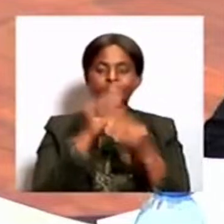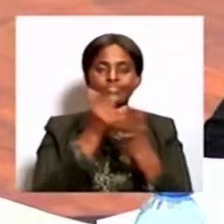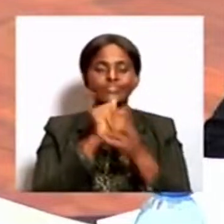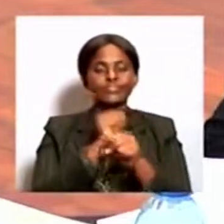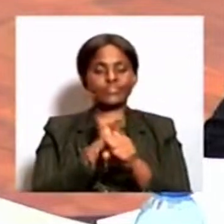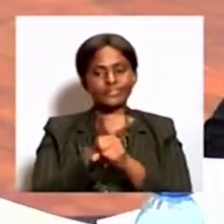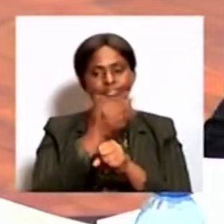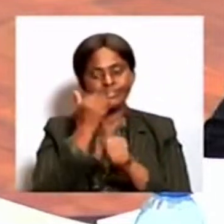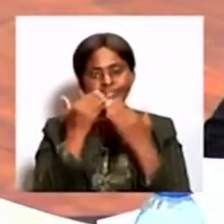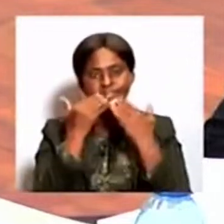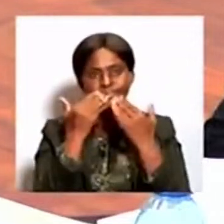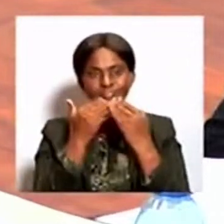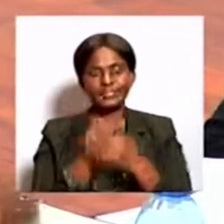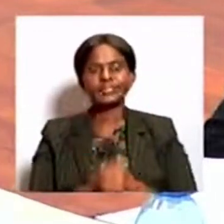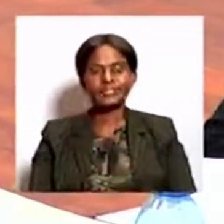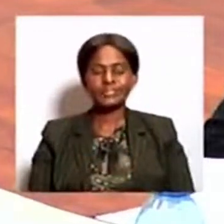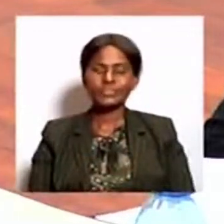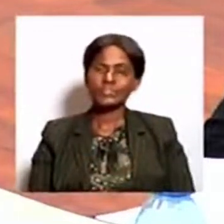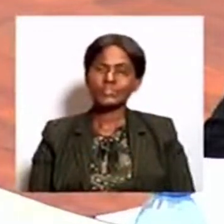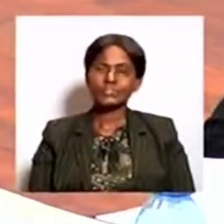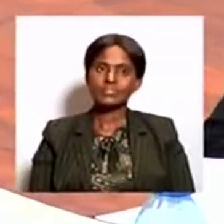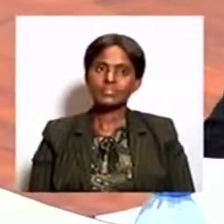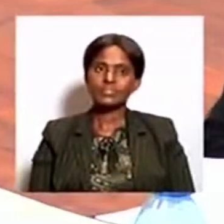Thank you. Dear,